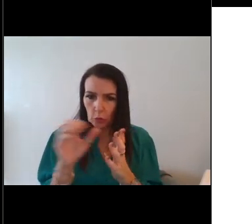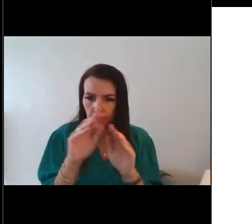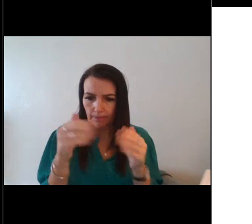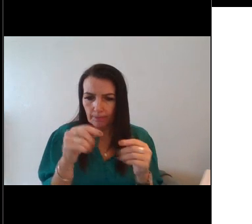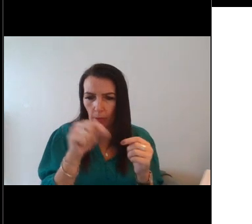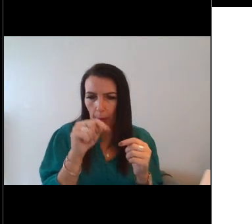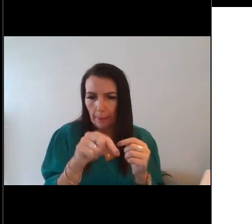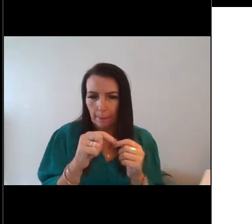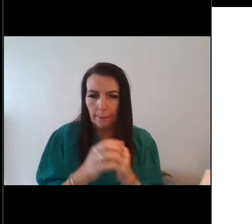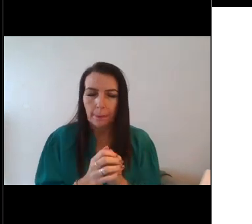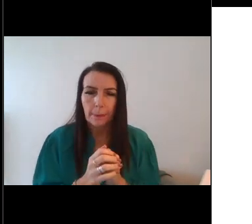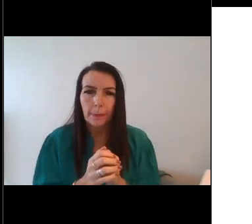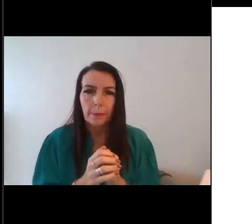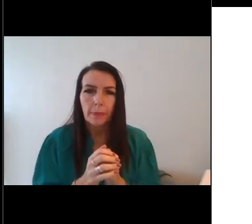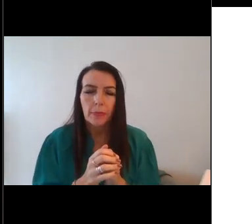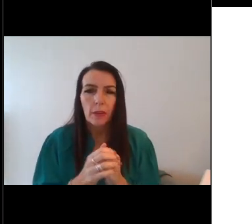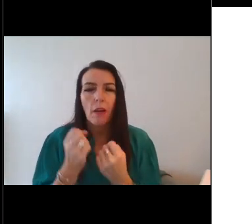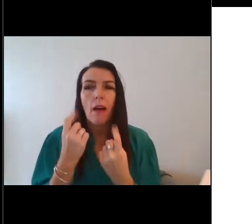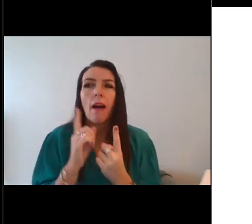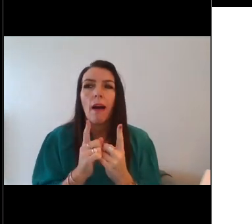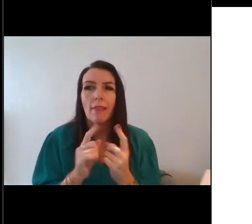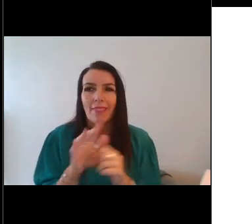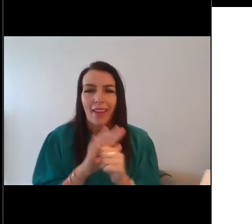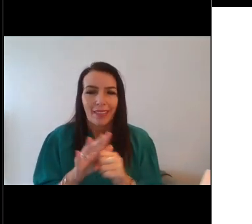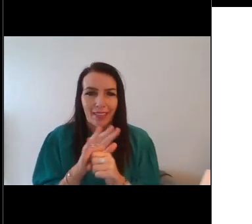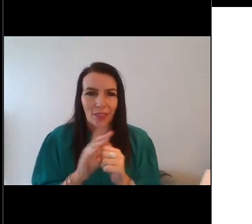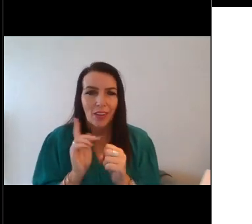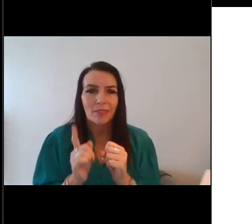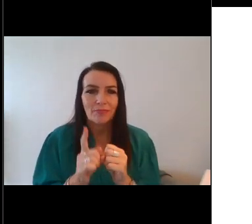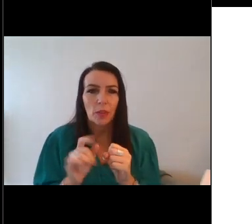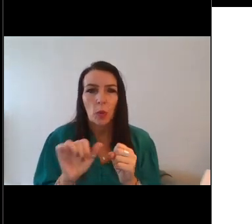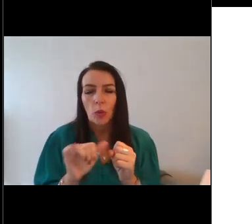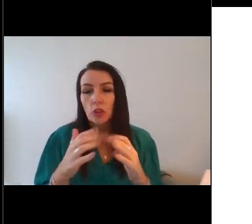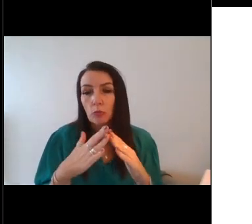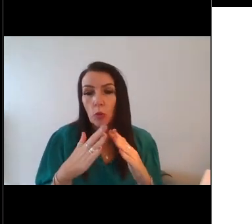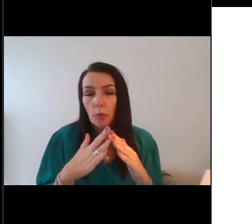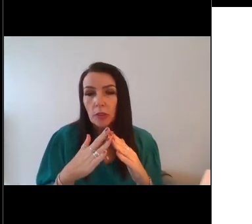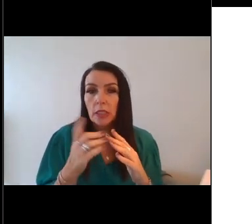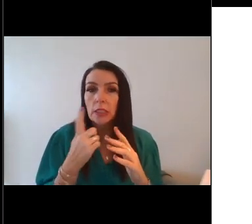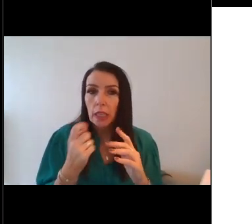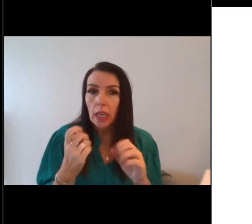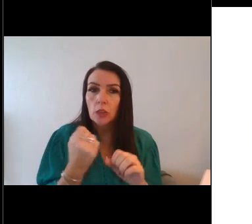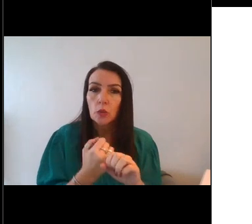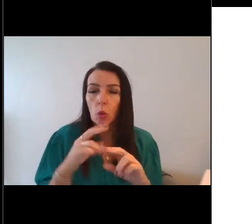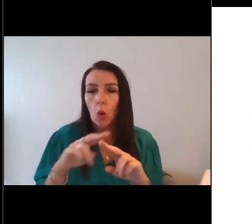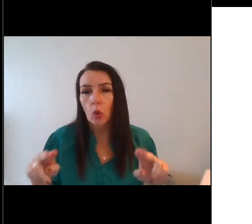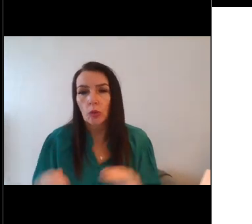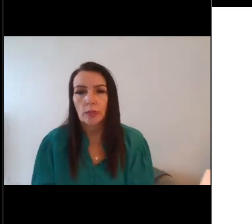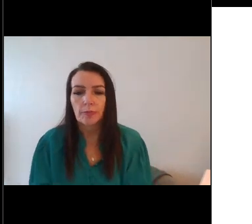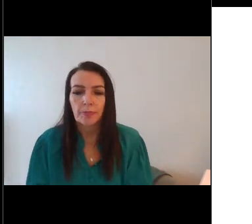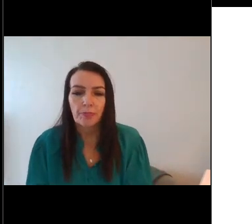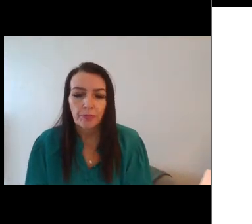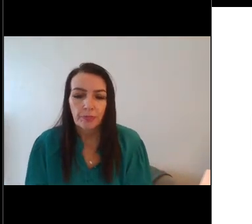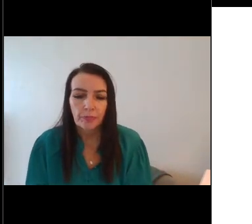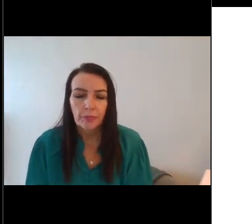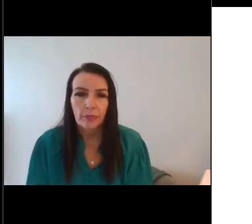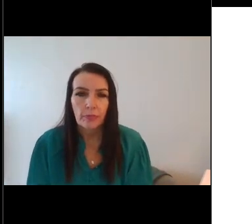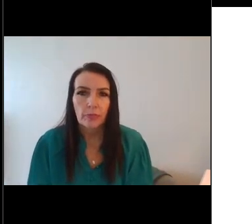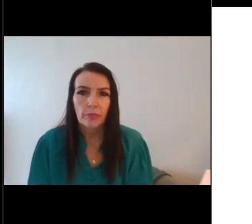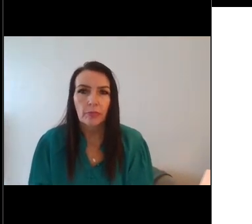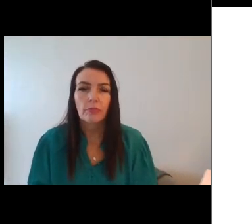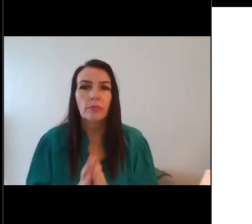a specific area and identified which properties would be eligible and which ones wouldn't be within that area. Now, for each project area, we